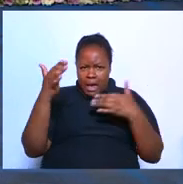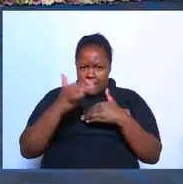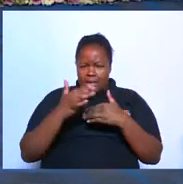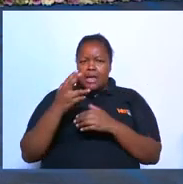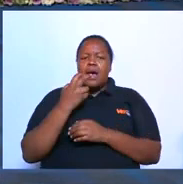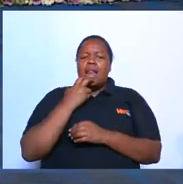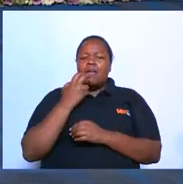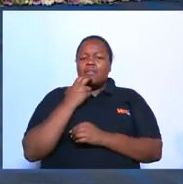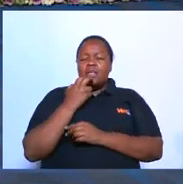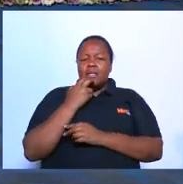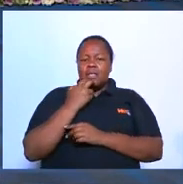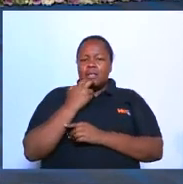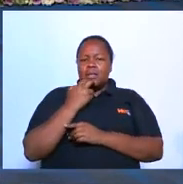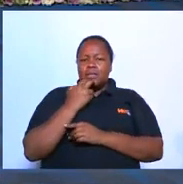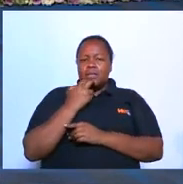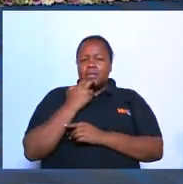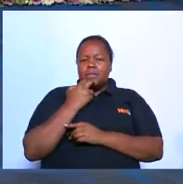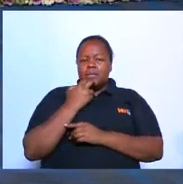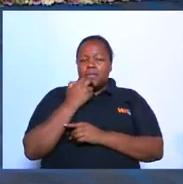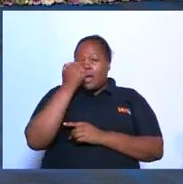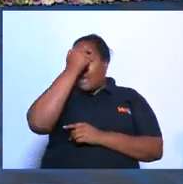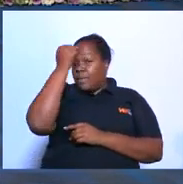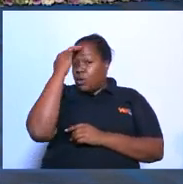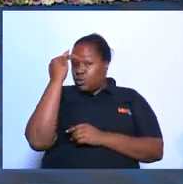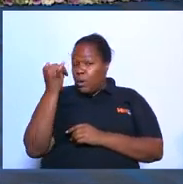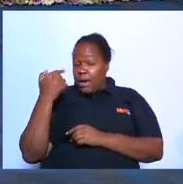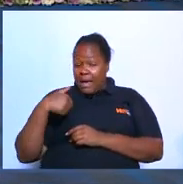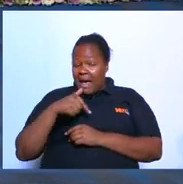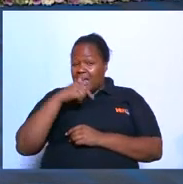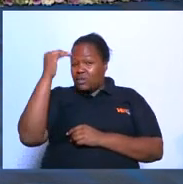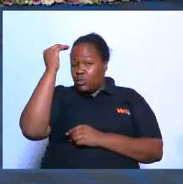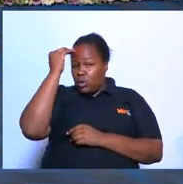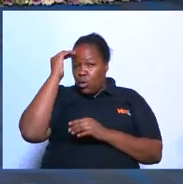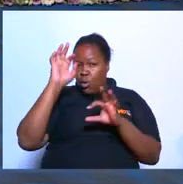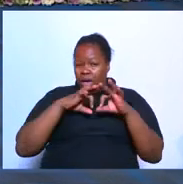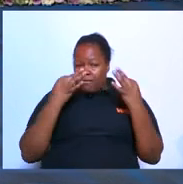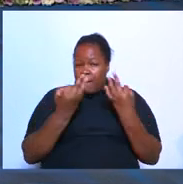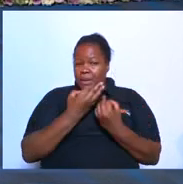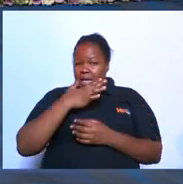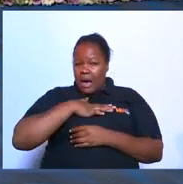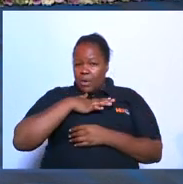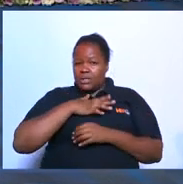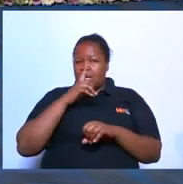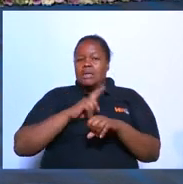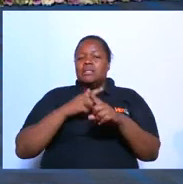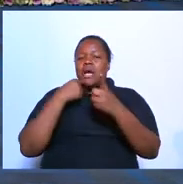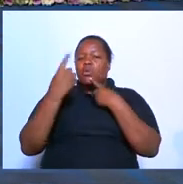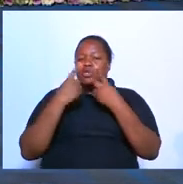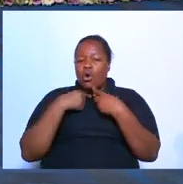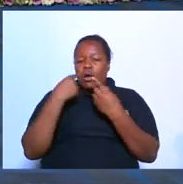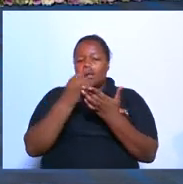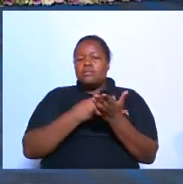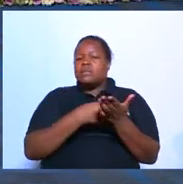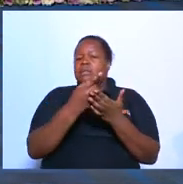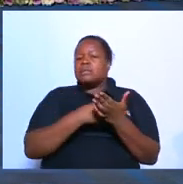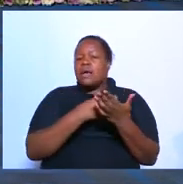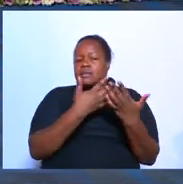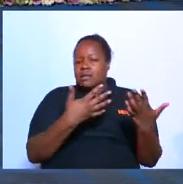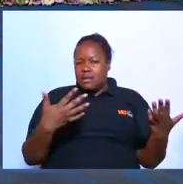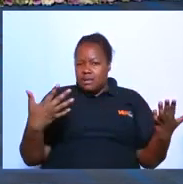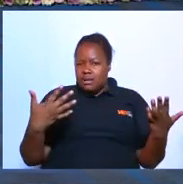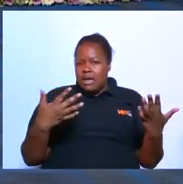laugh because we know in our families when we talk we discuss things